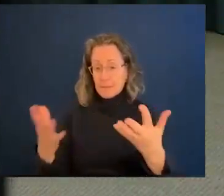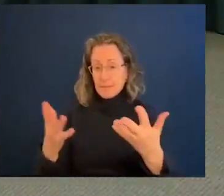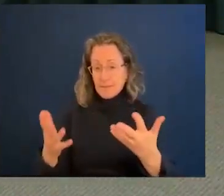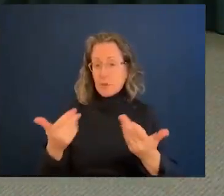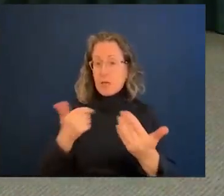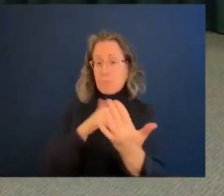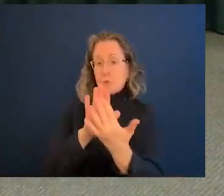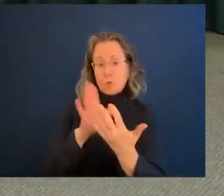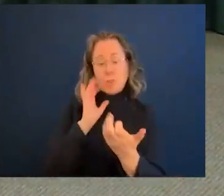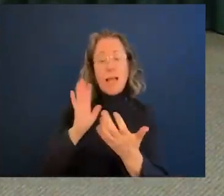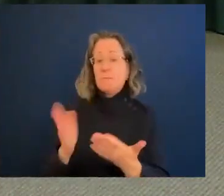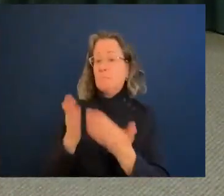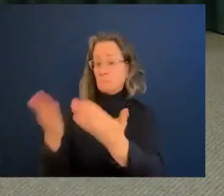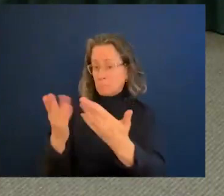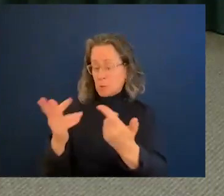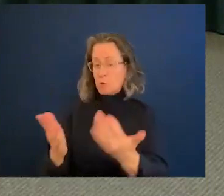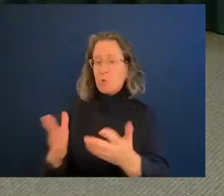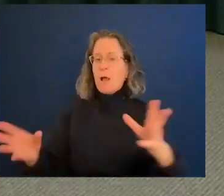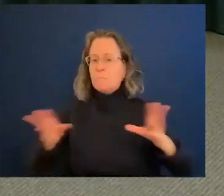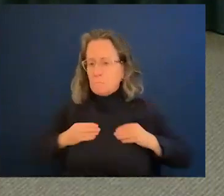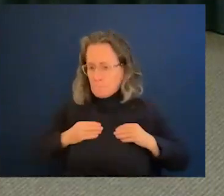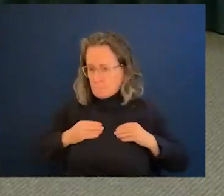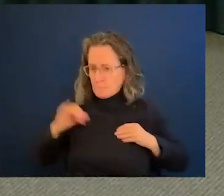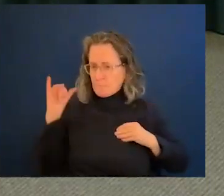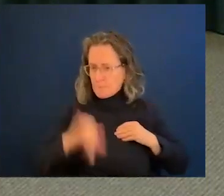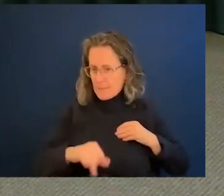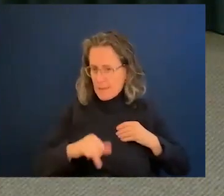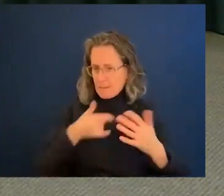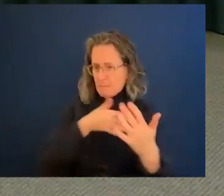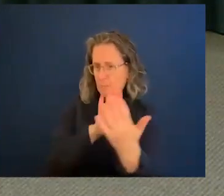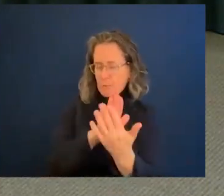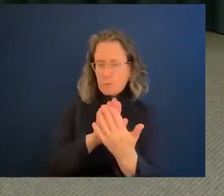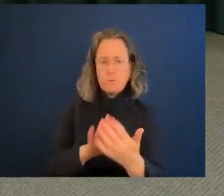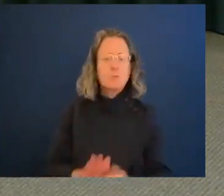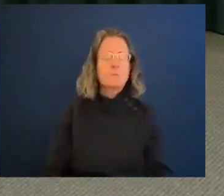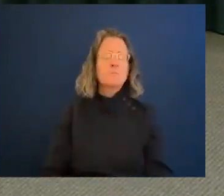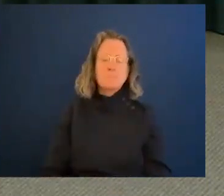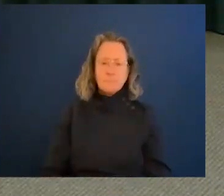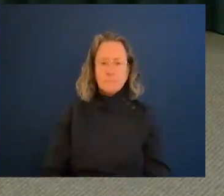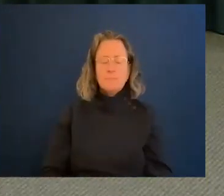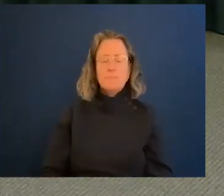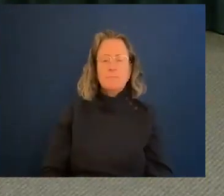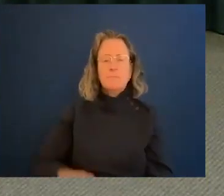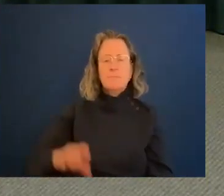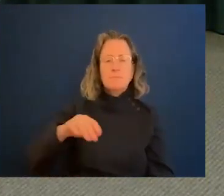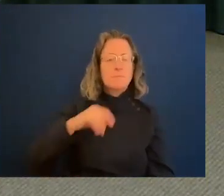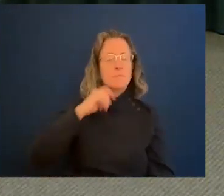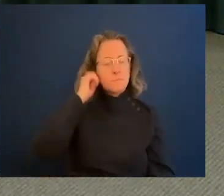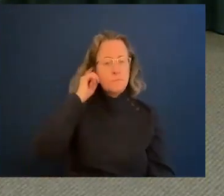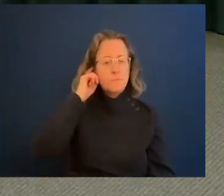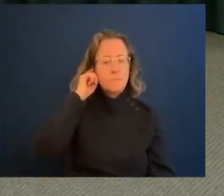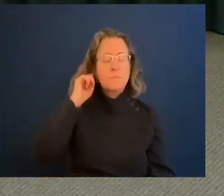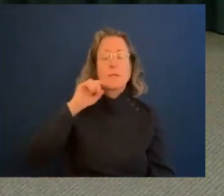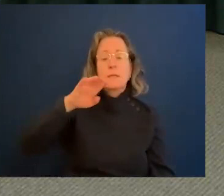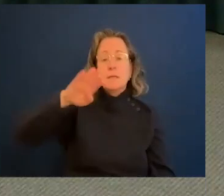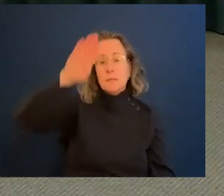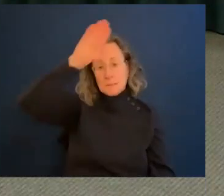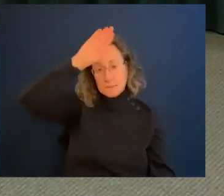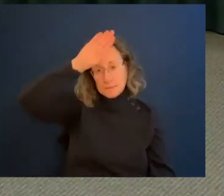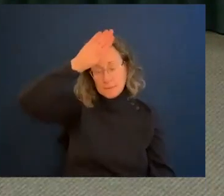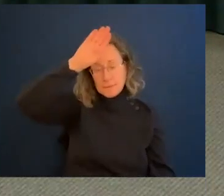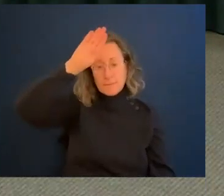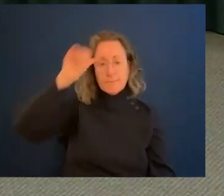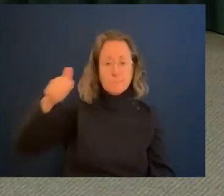approach um and that's true Howard and yeah to come up so invite uh Chief Howard Nancy cure